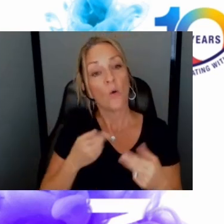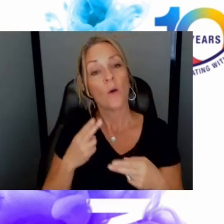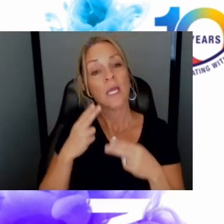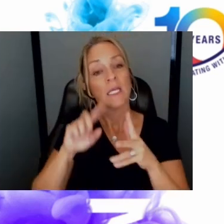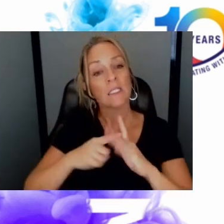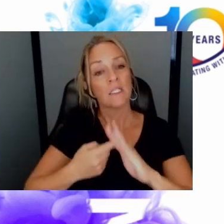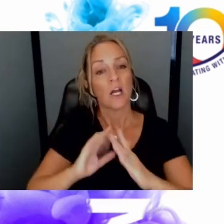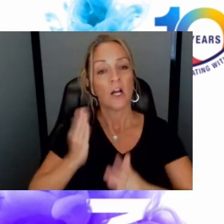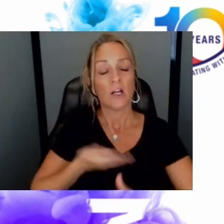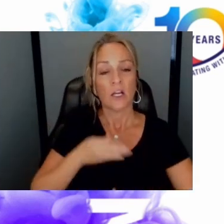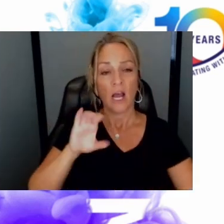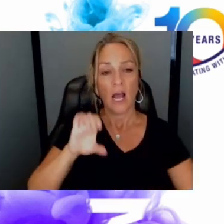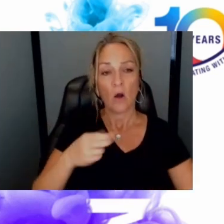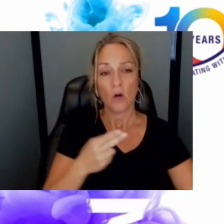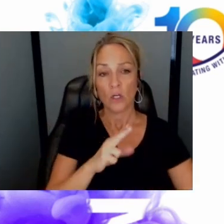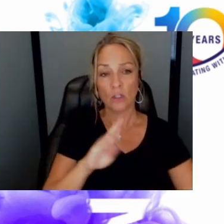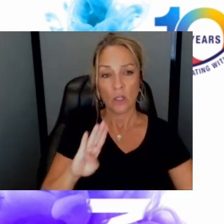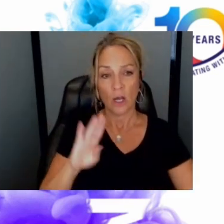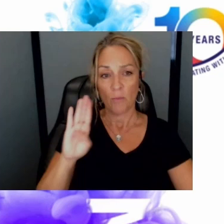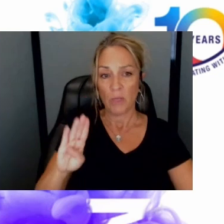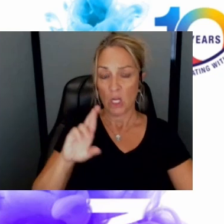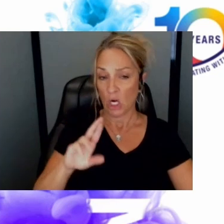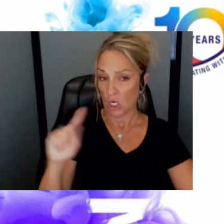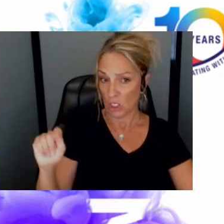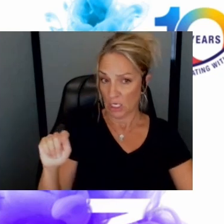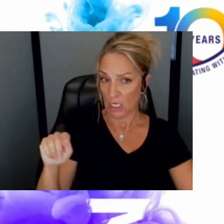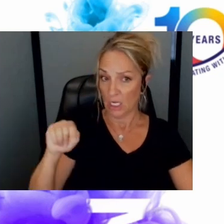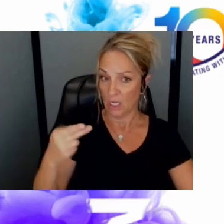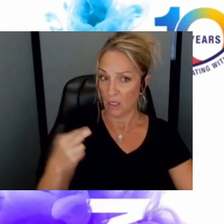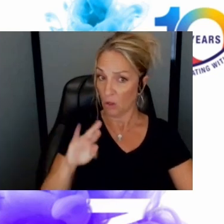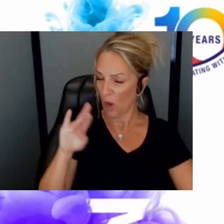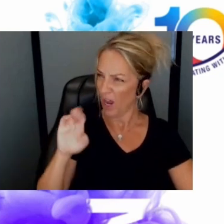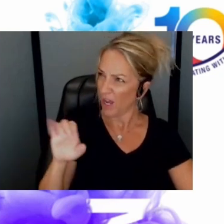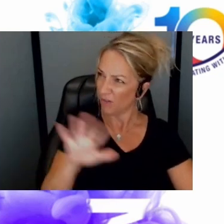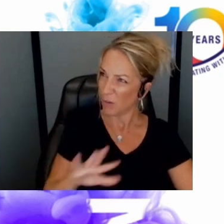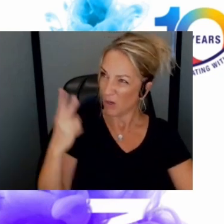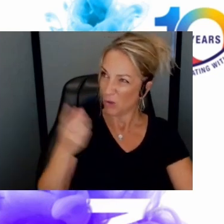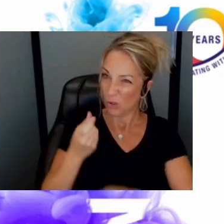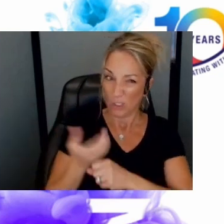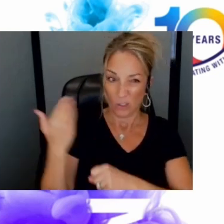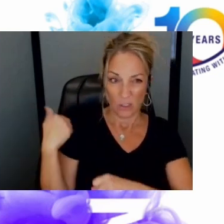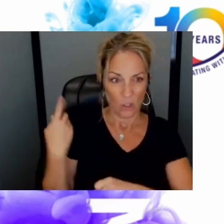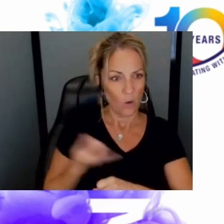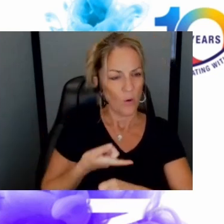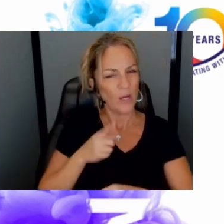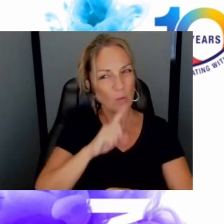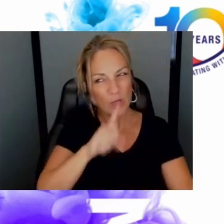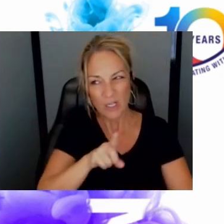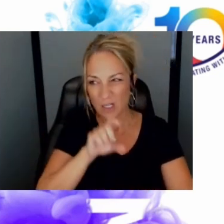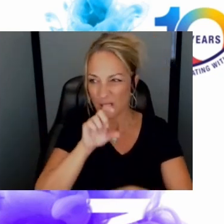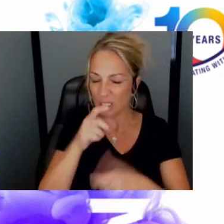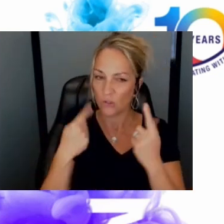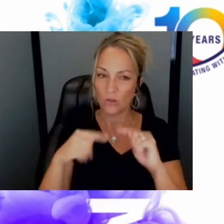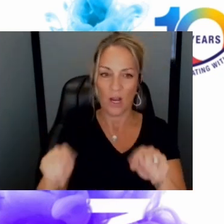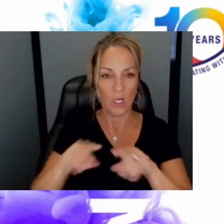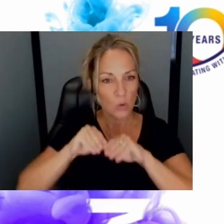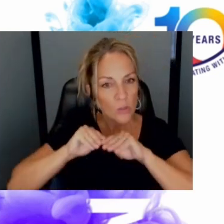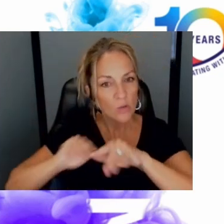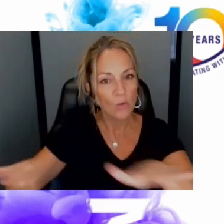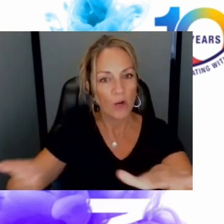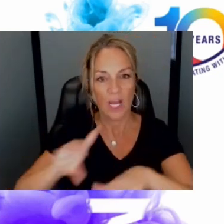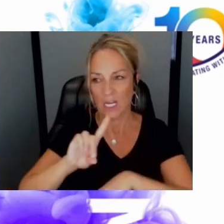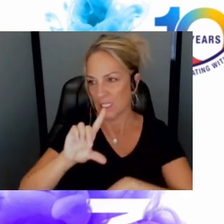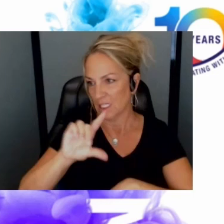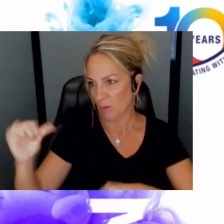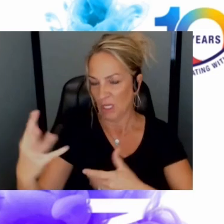Thrive about 2 years ago and have really been working to try to spread disability inclusion awareness through the organization. And the way that